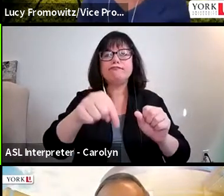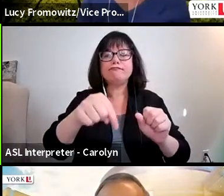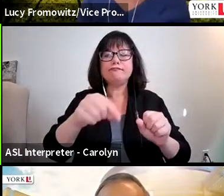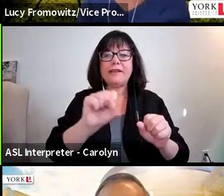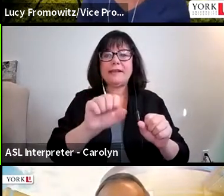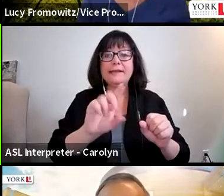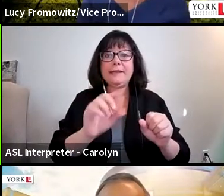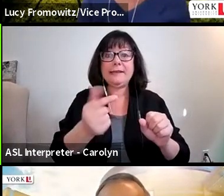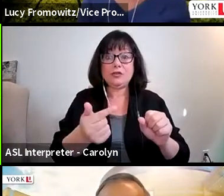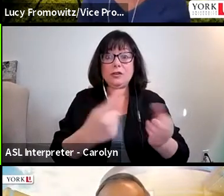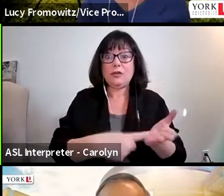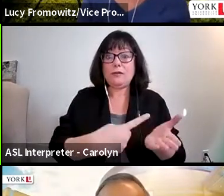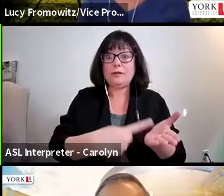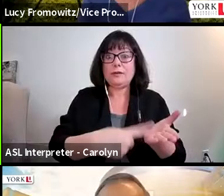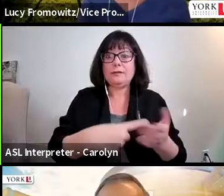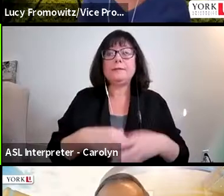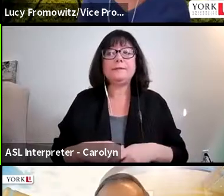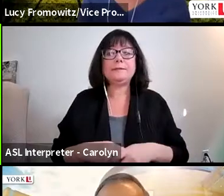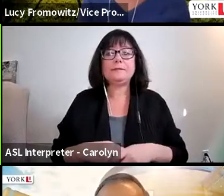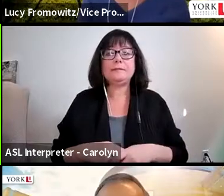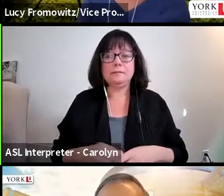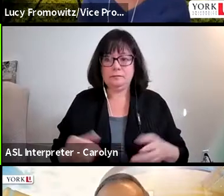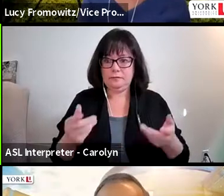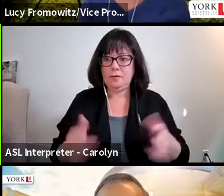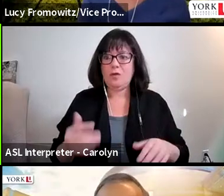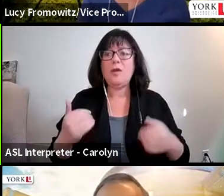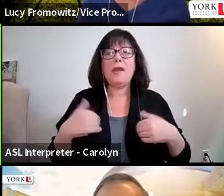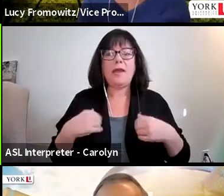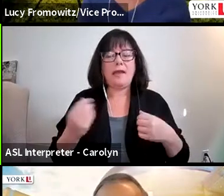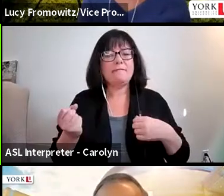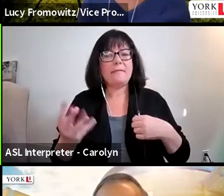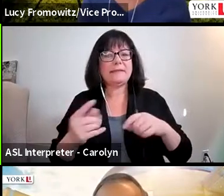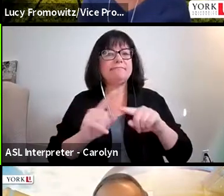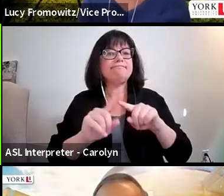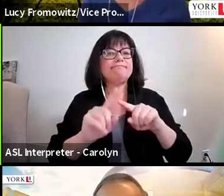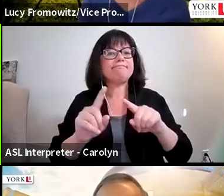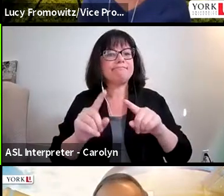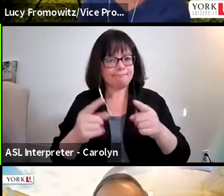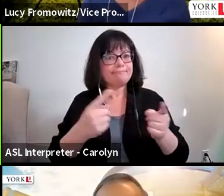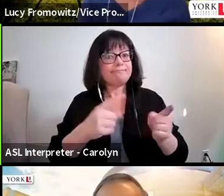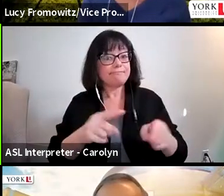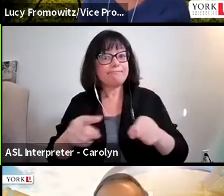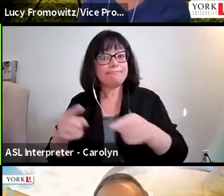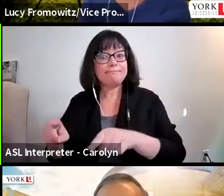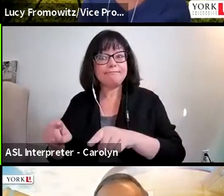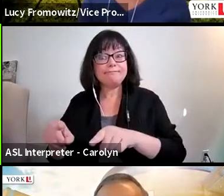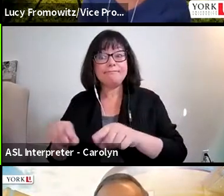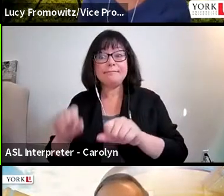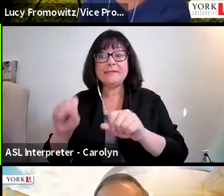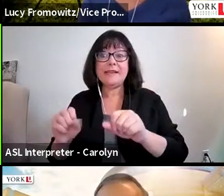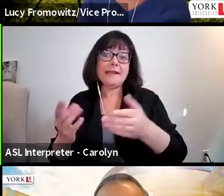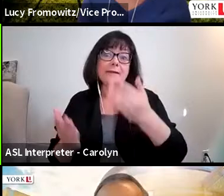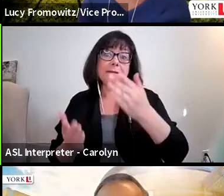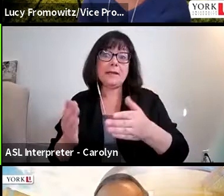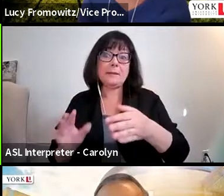you will know, already underway that could be connected up for greater impact. So the